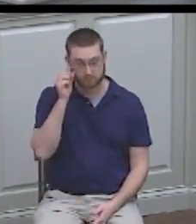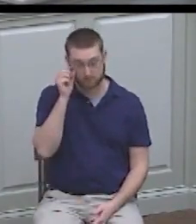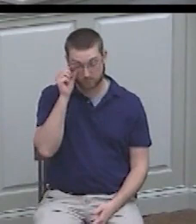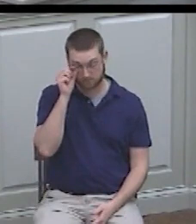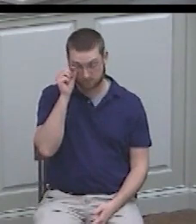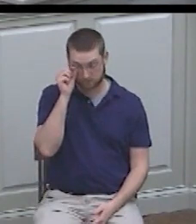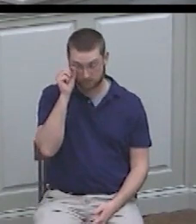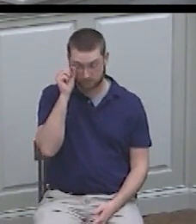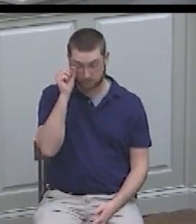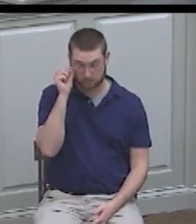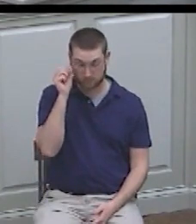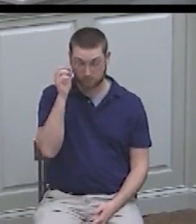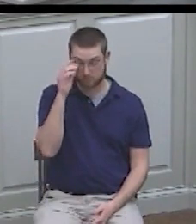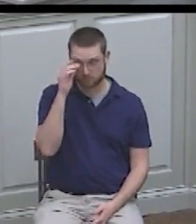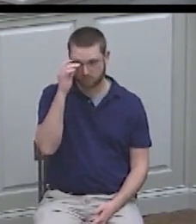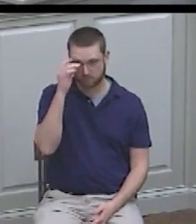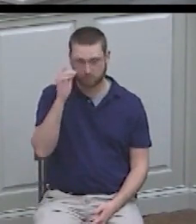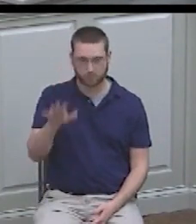Anyone else?